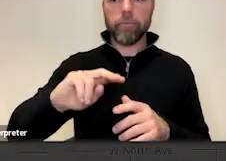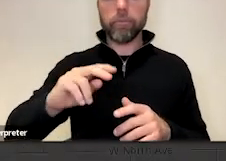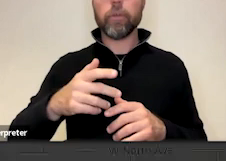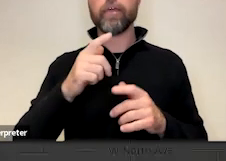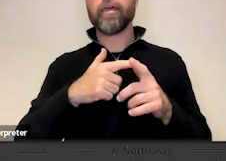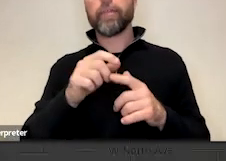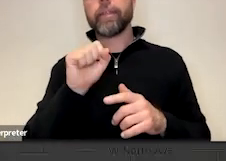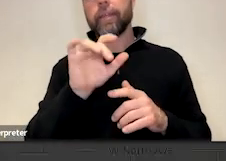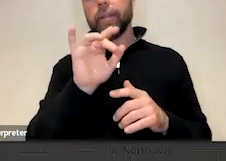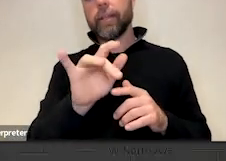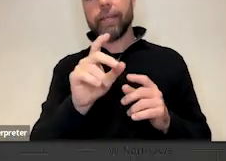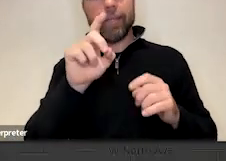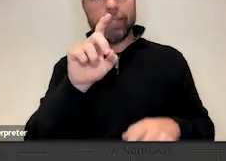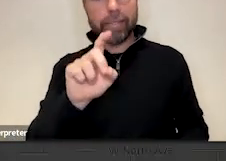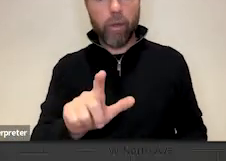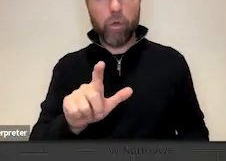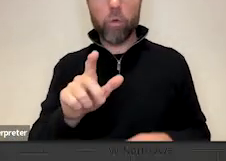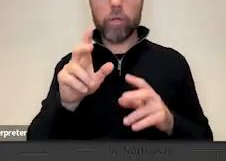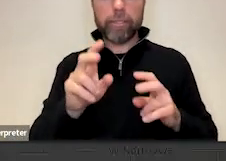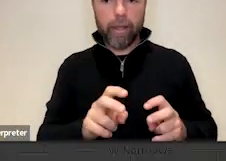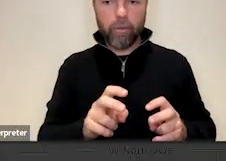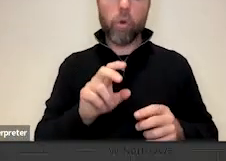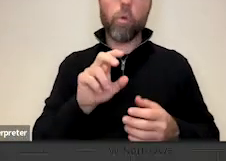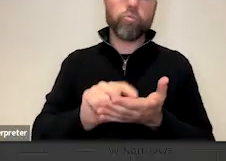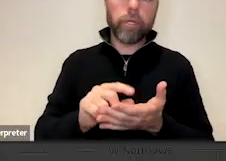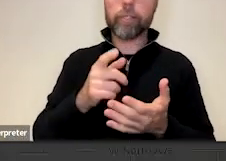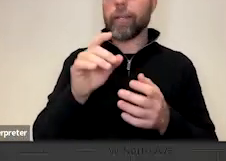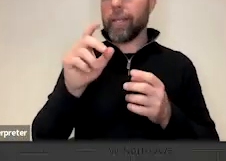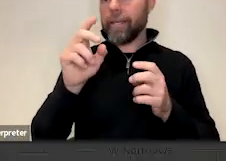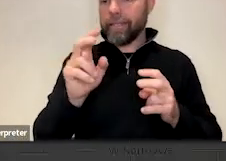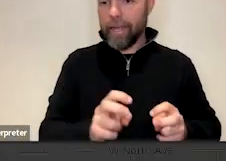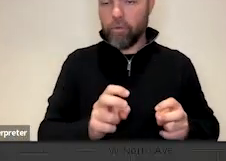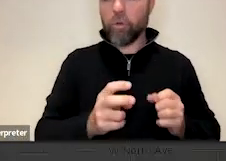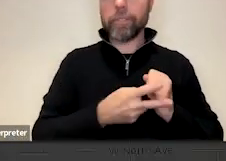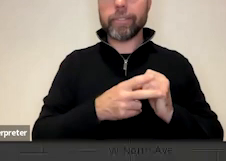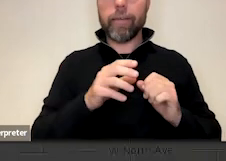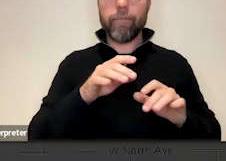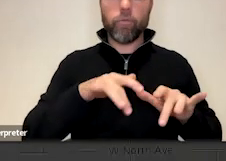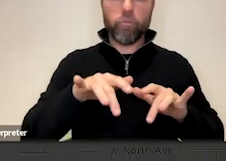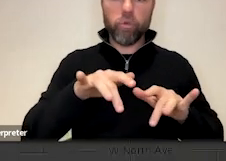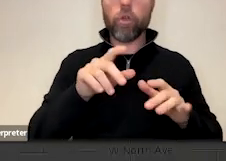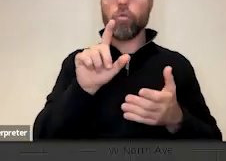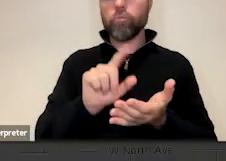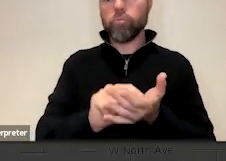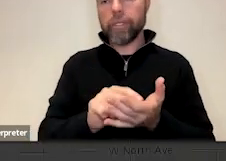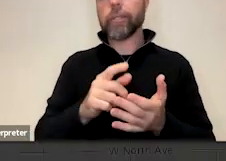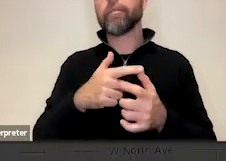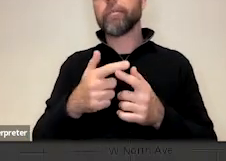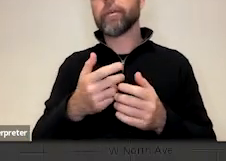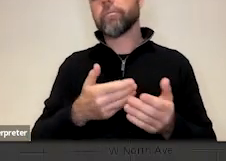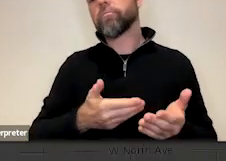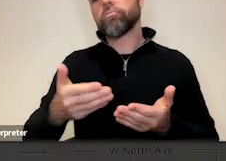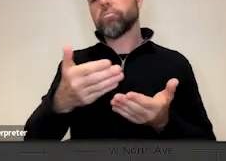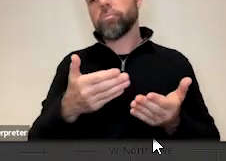hit download, or I can hit print. So if I download it, I'm going to save it to my computer. If I hit print, I'm going to print it out and take